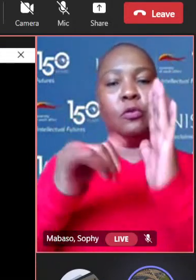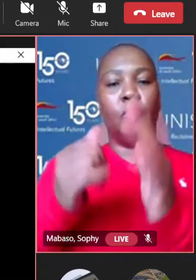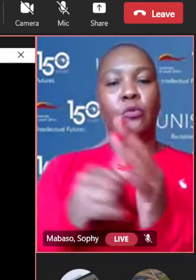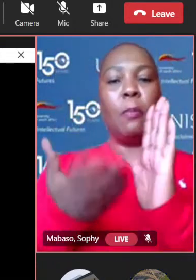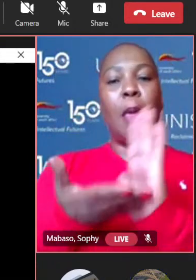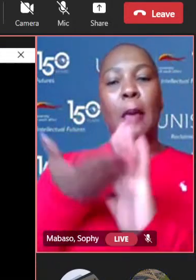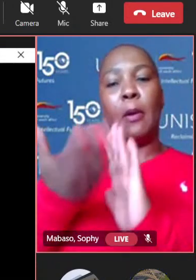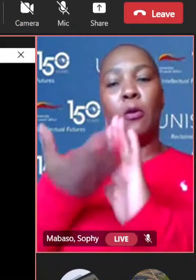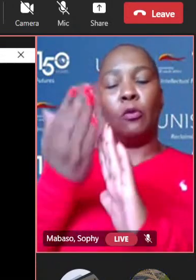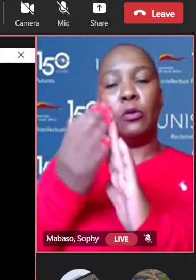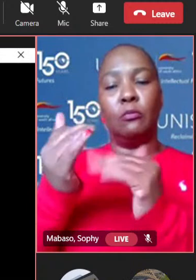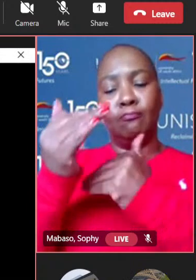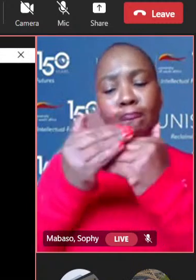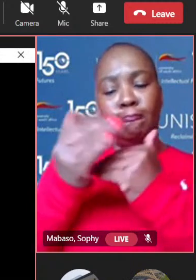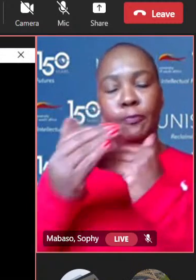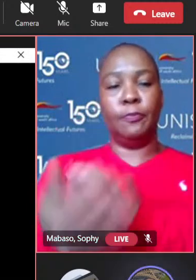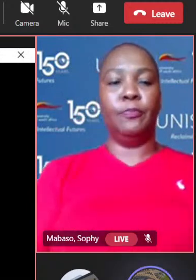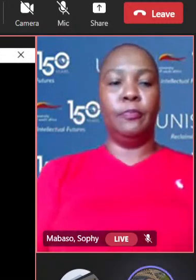soon.